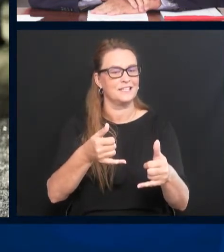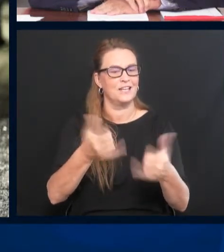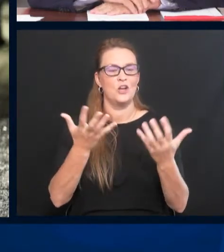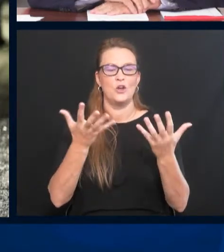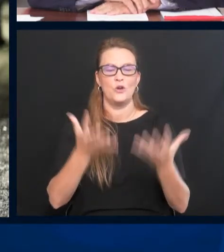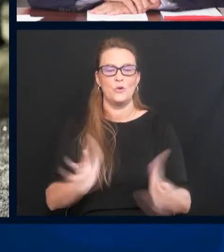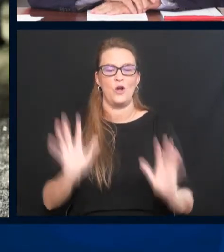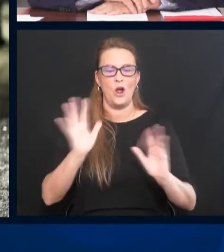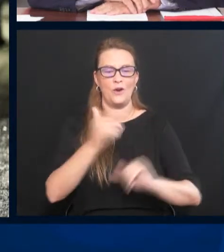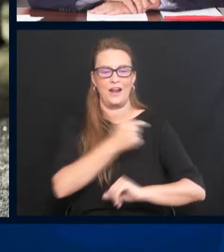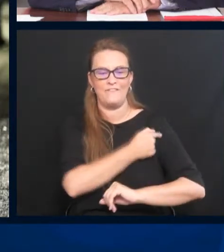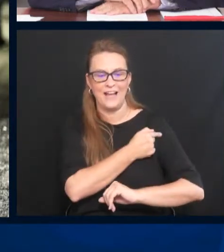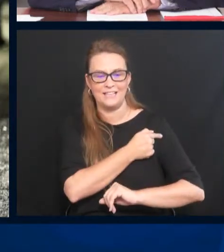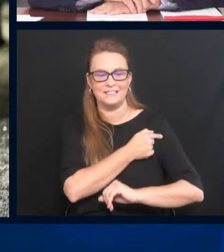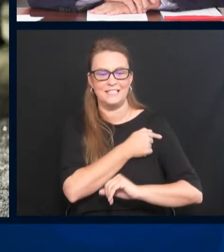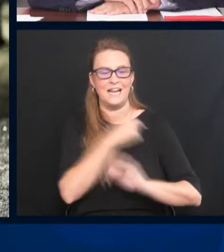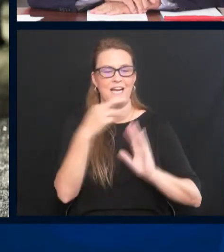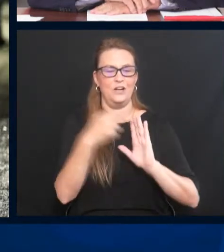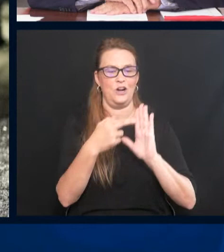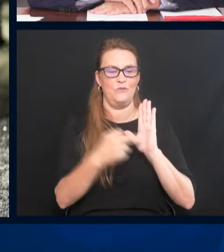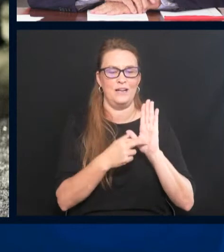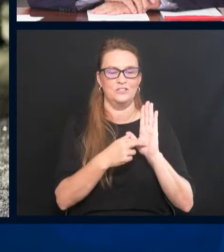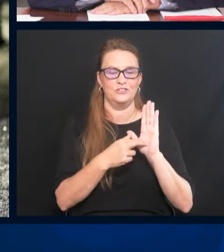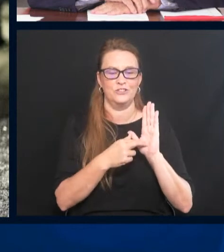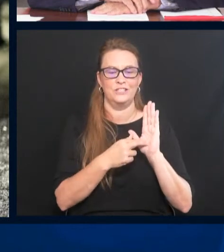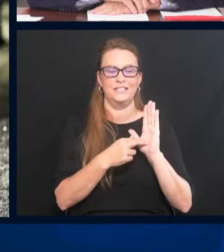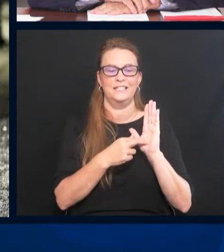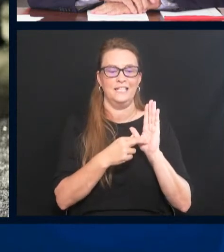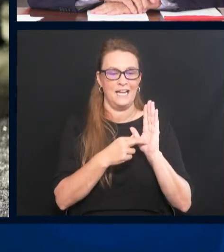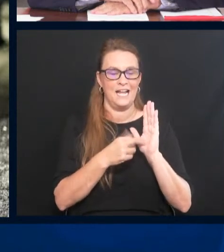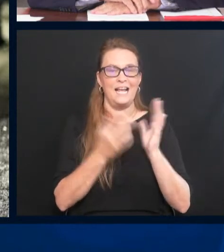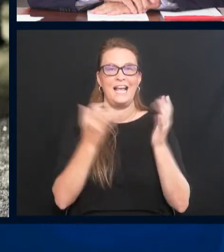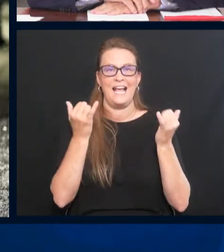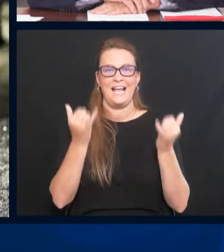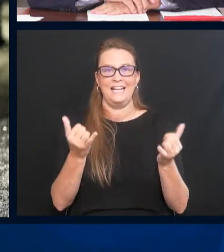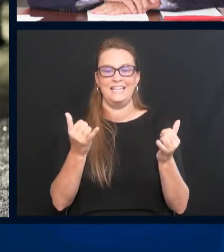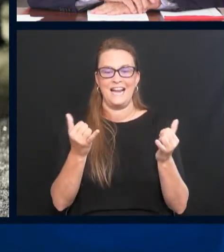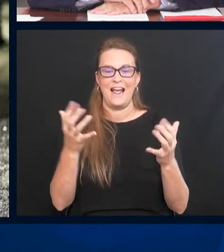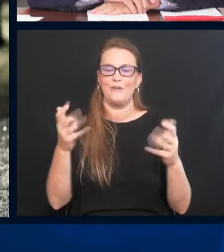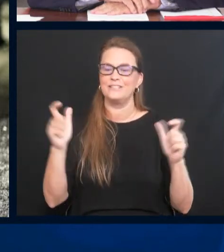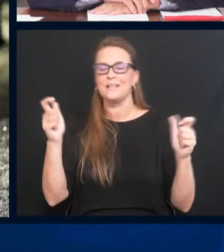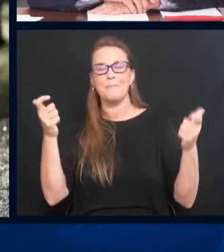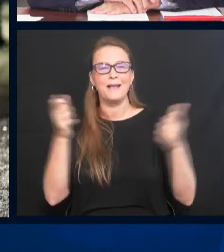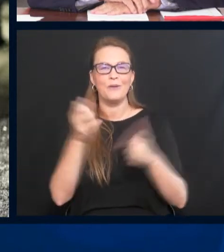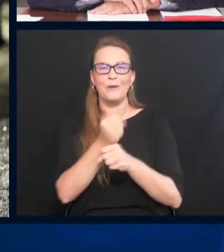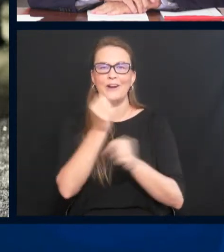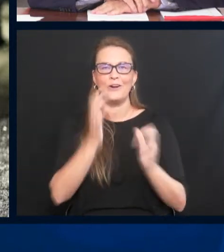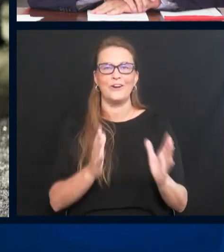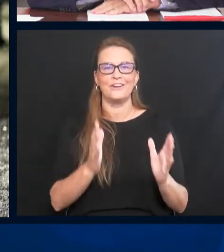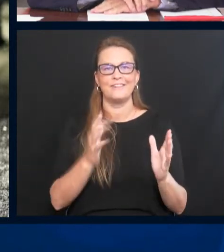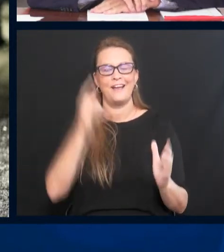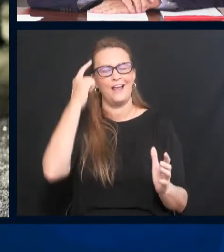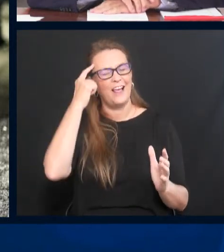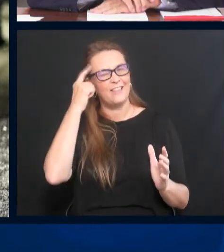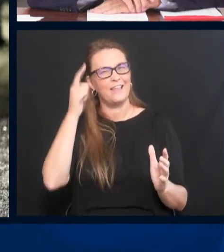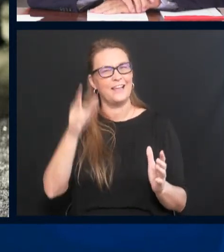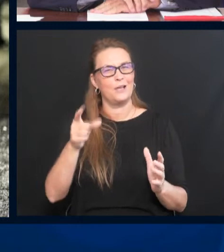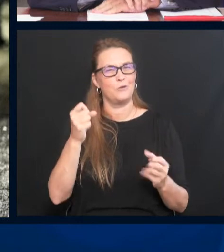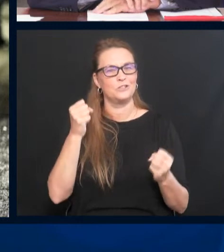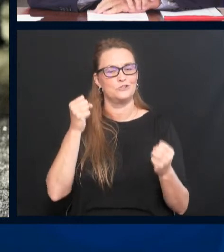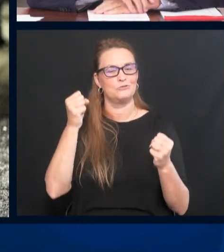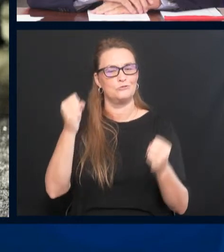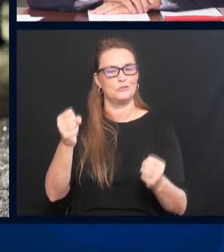vaccinated, registered and everything, and lo and behold, he's a big winner. And I think Michael was